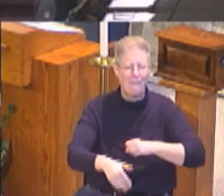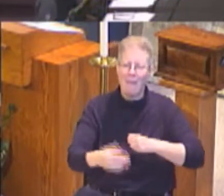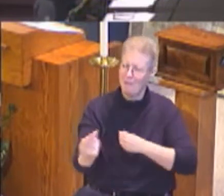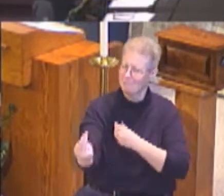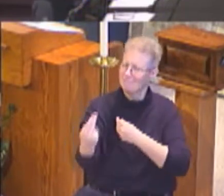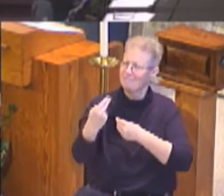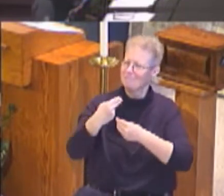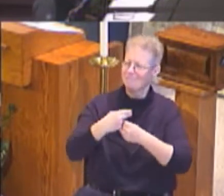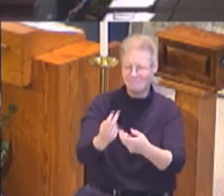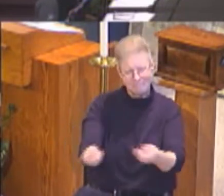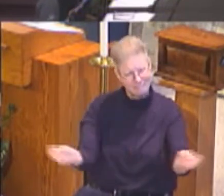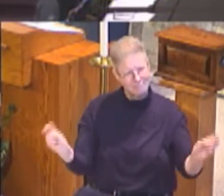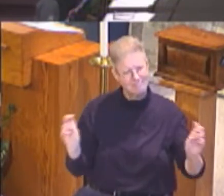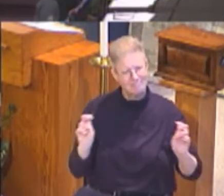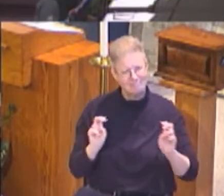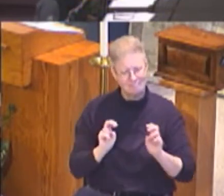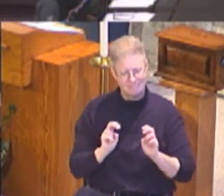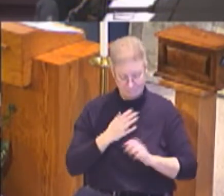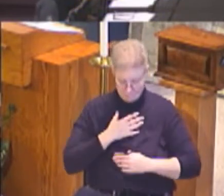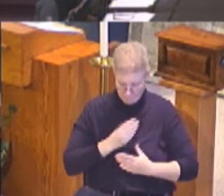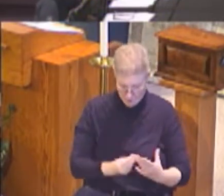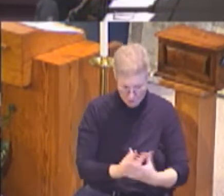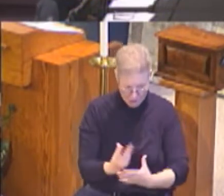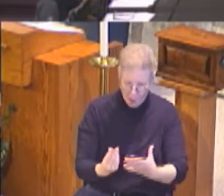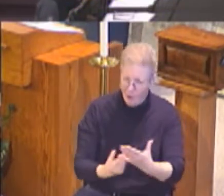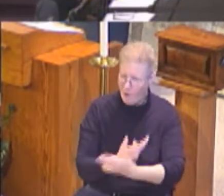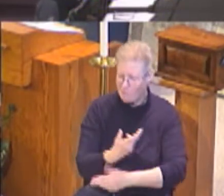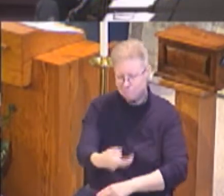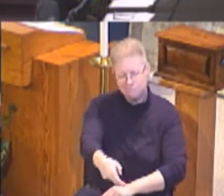rest here in my garden,